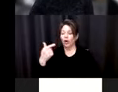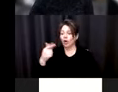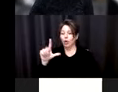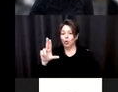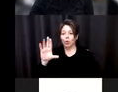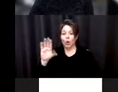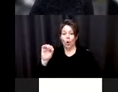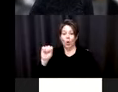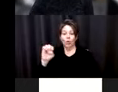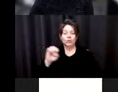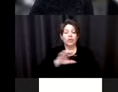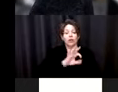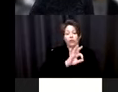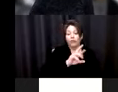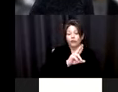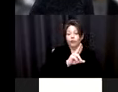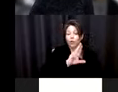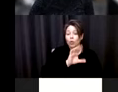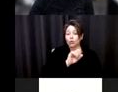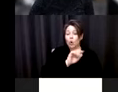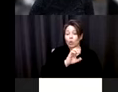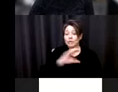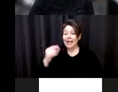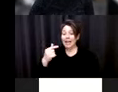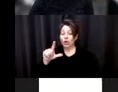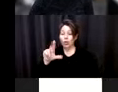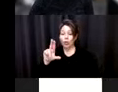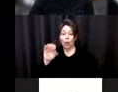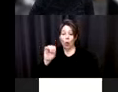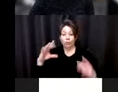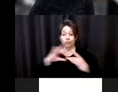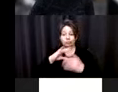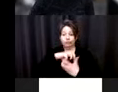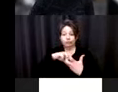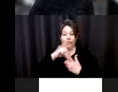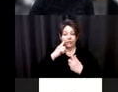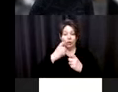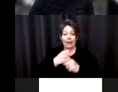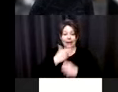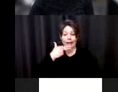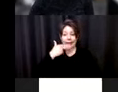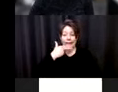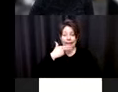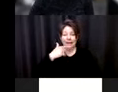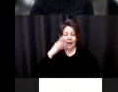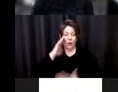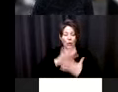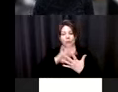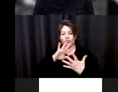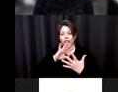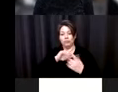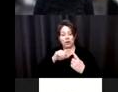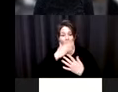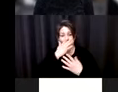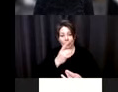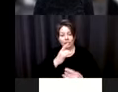up of fructose and glucose. And I realize it's quite abstracted, but it interested me. Also,